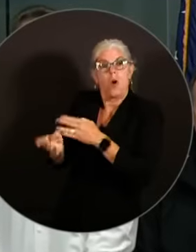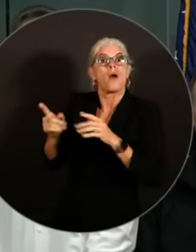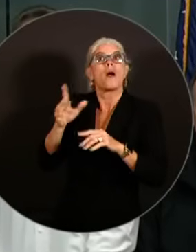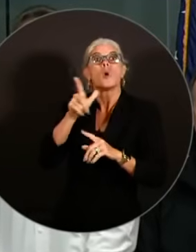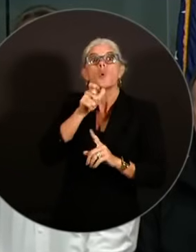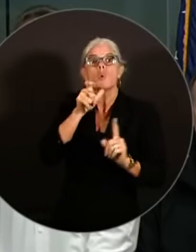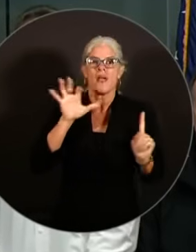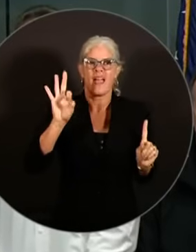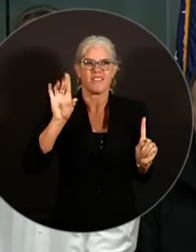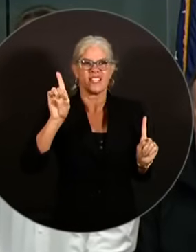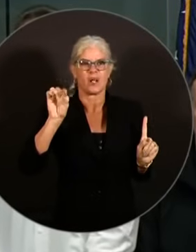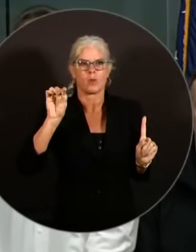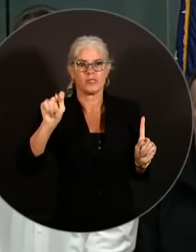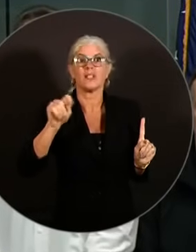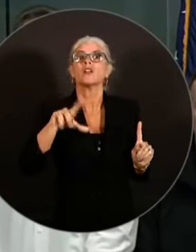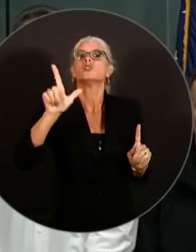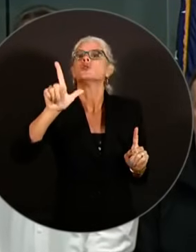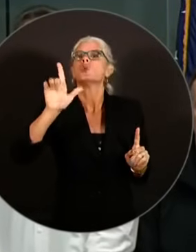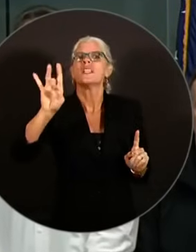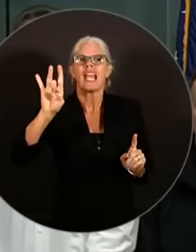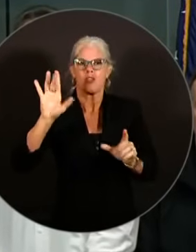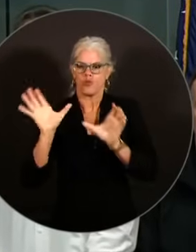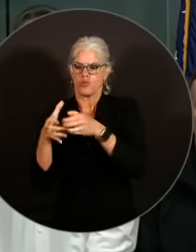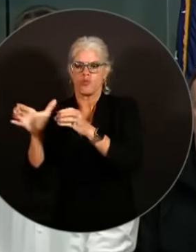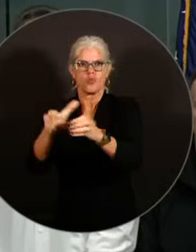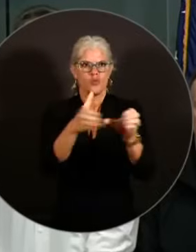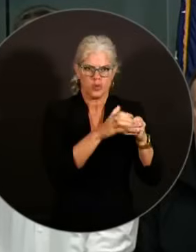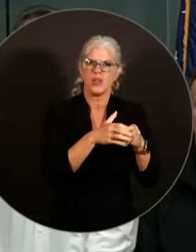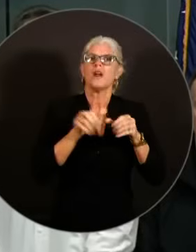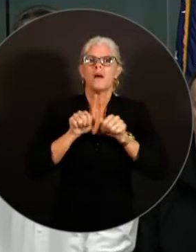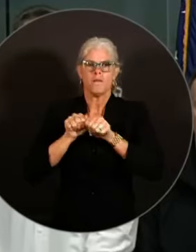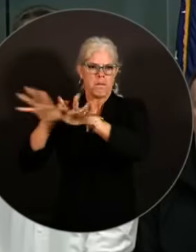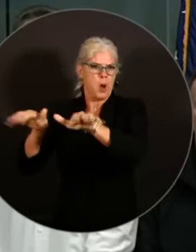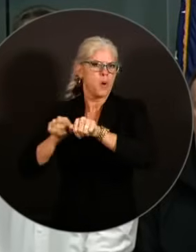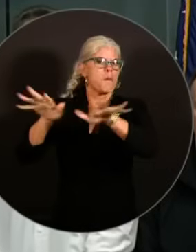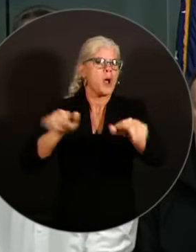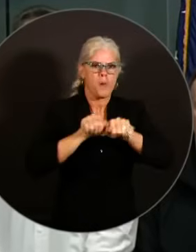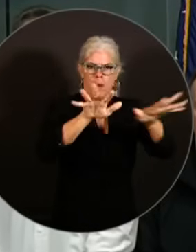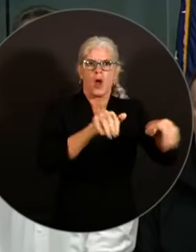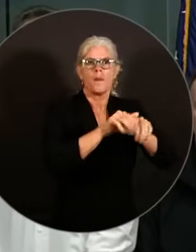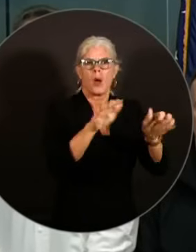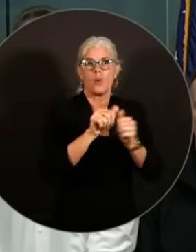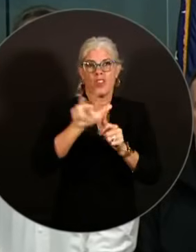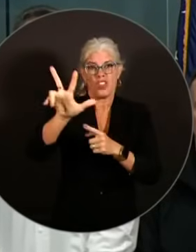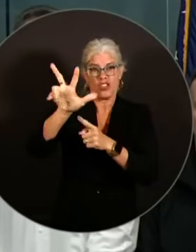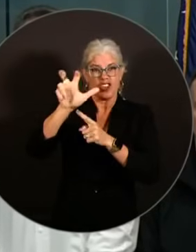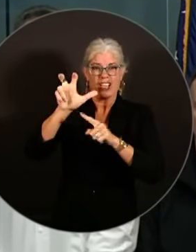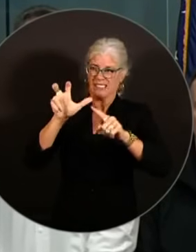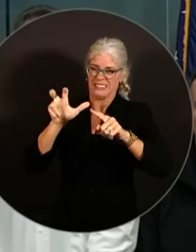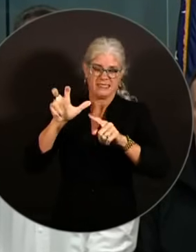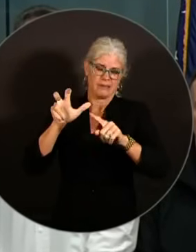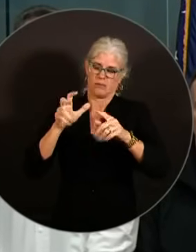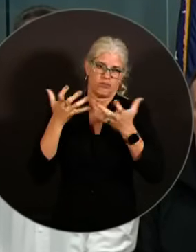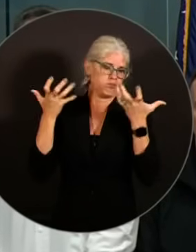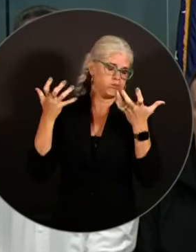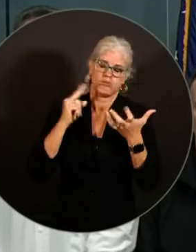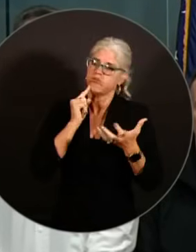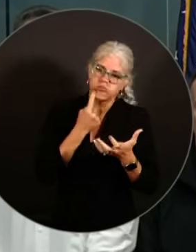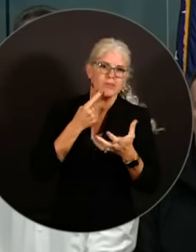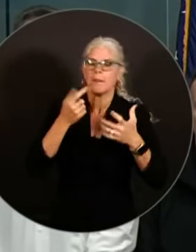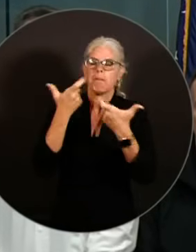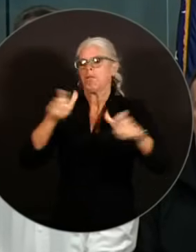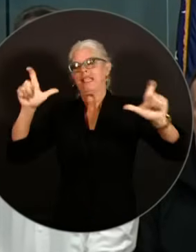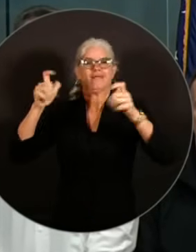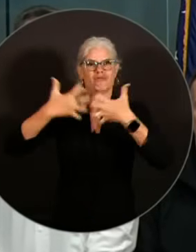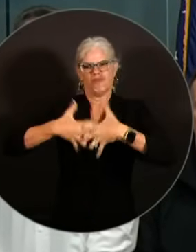328 crews are active in the field with over 350 pieces of heavy equipment and trucks. 150 bridge